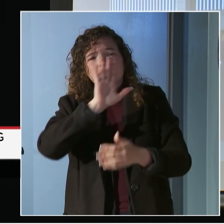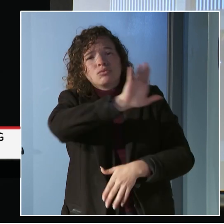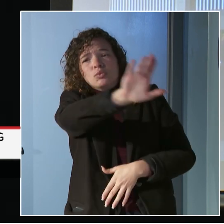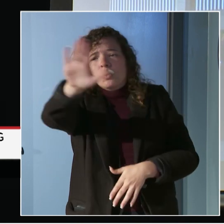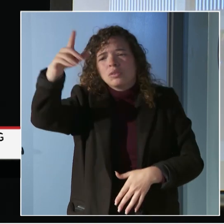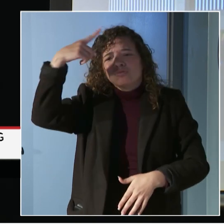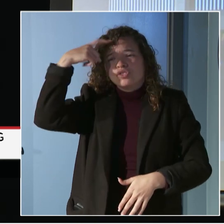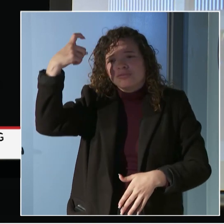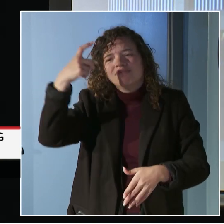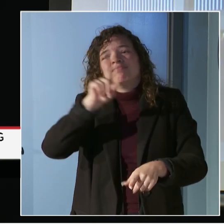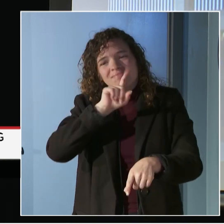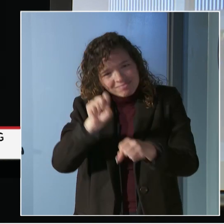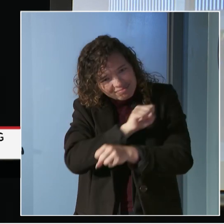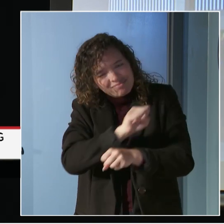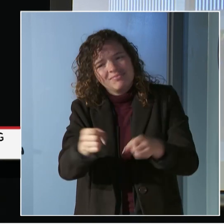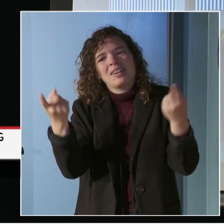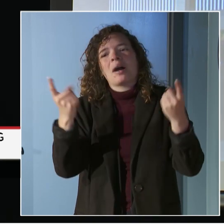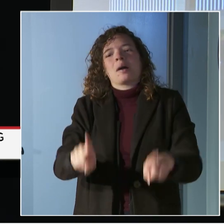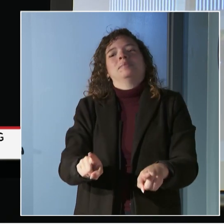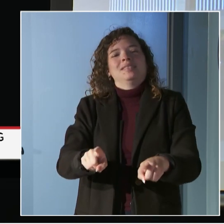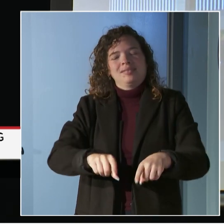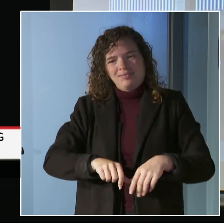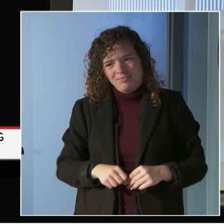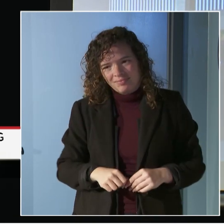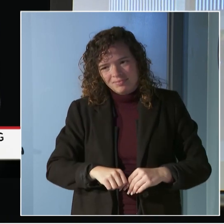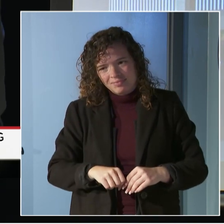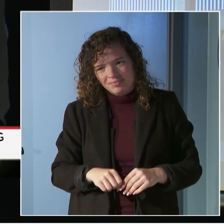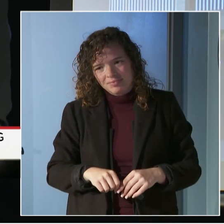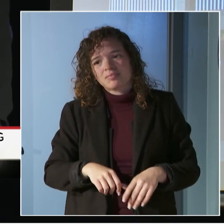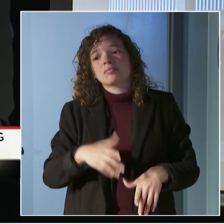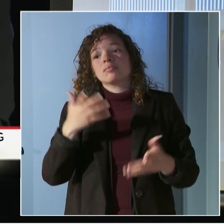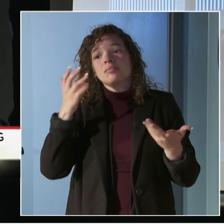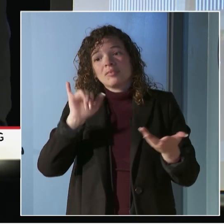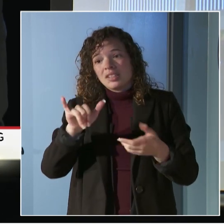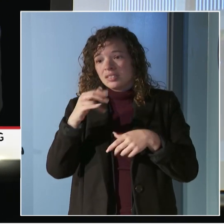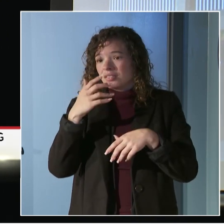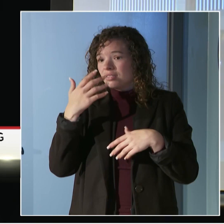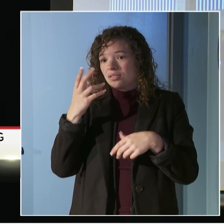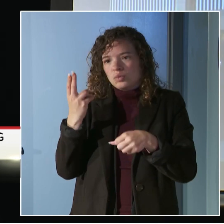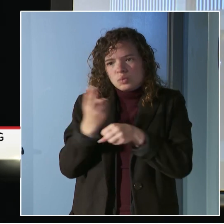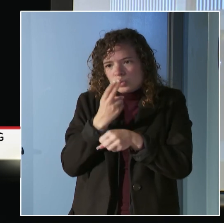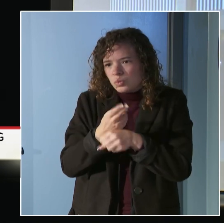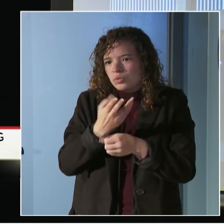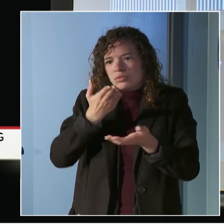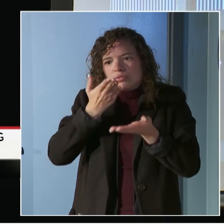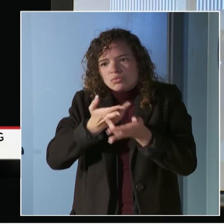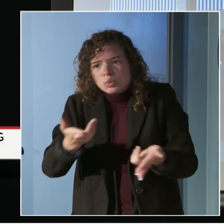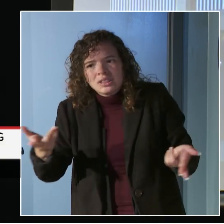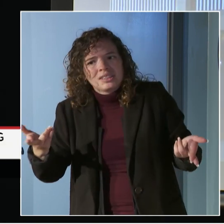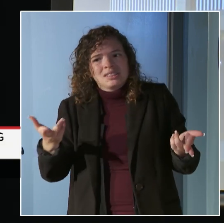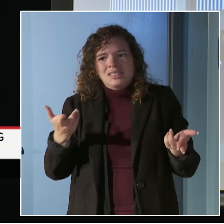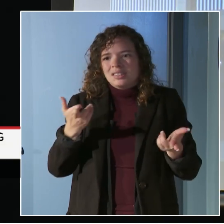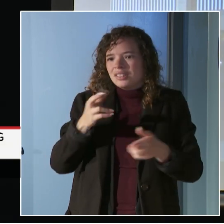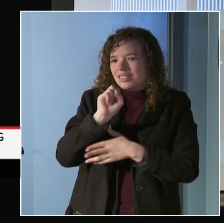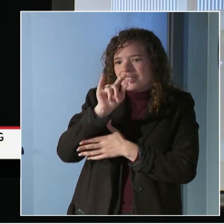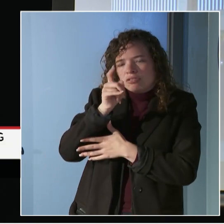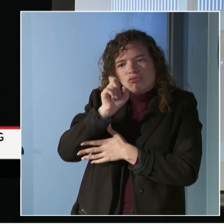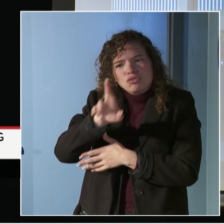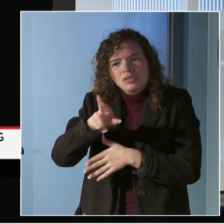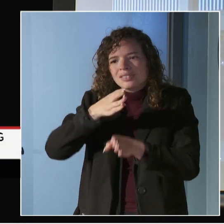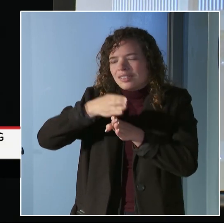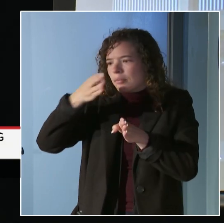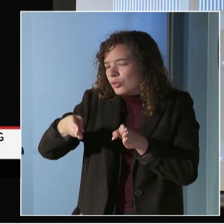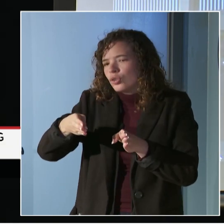use high-quality housing and resources like Sitar next door to reach for their dreams for decades to